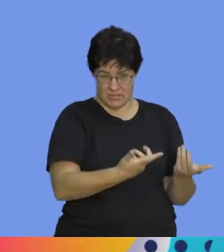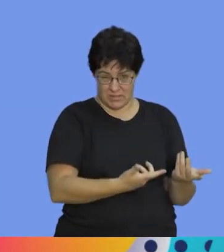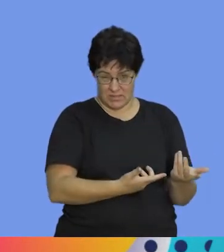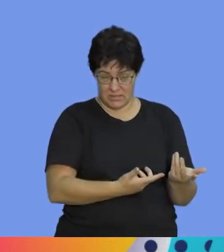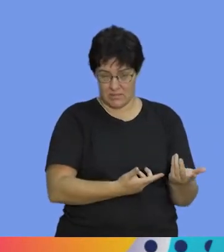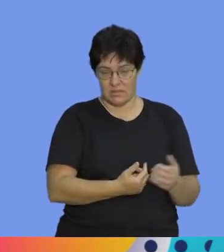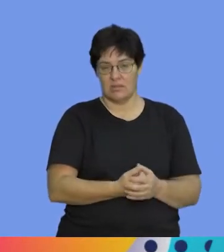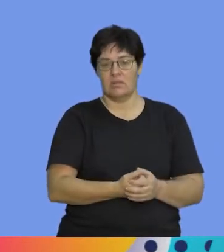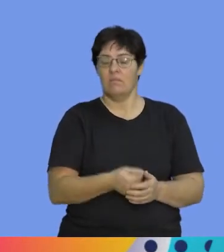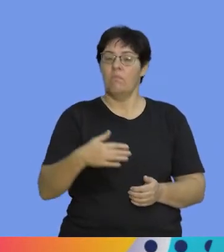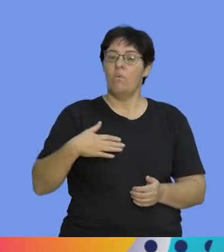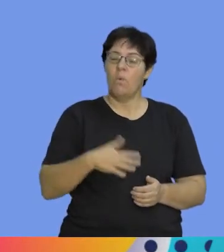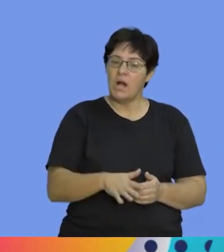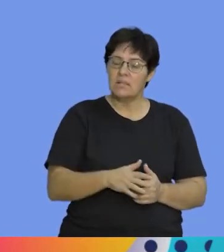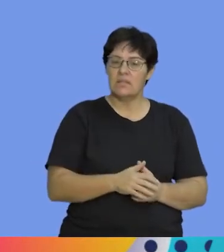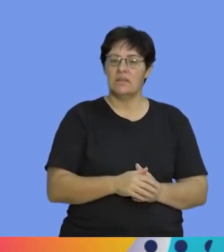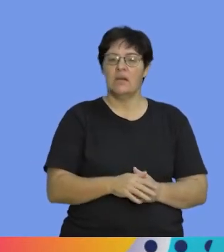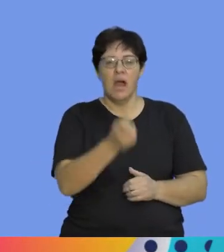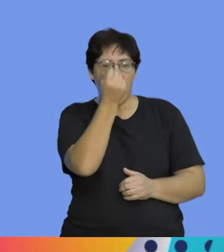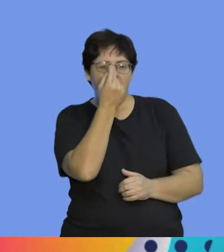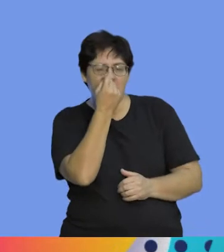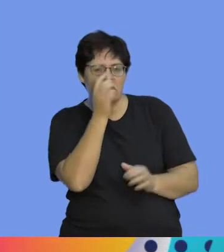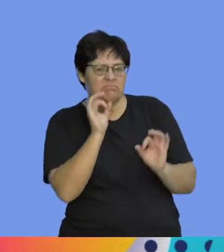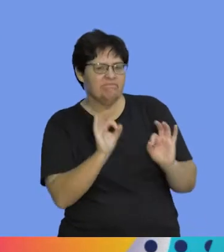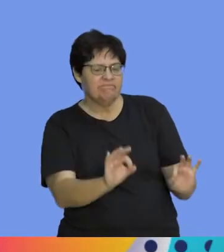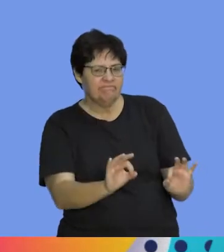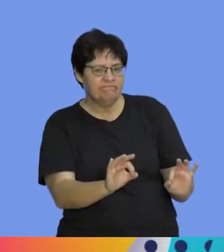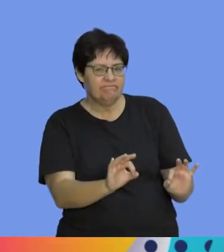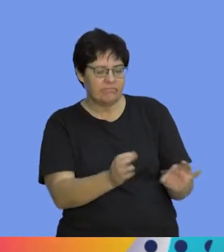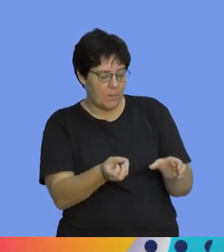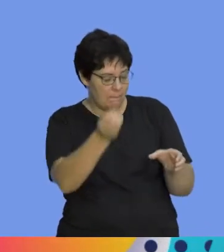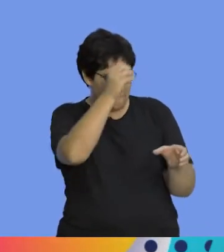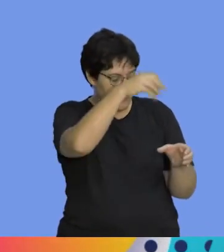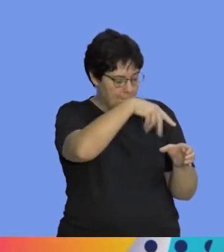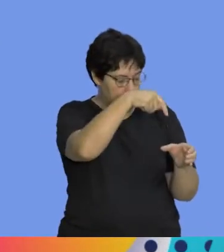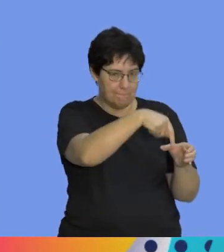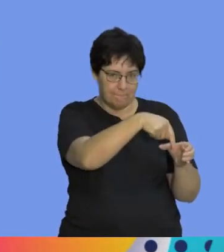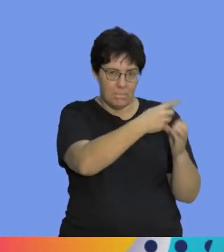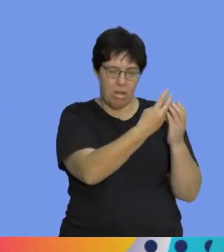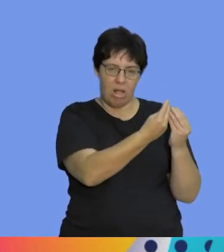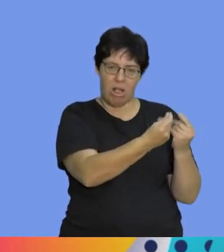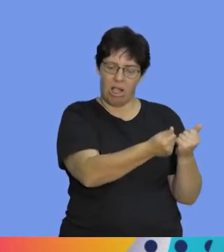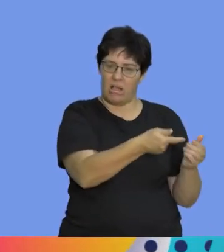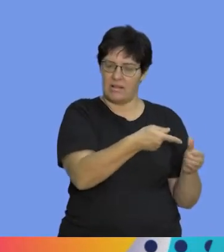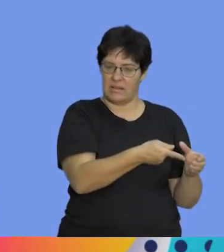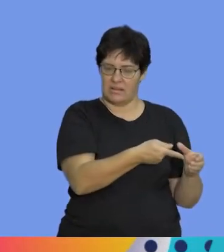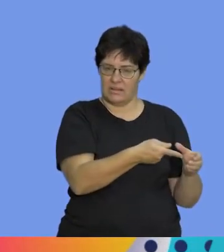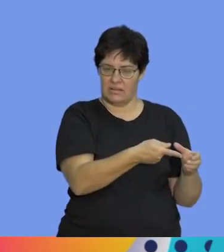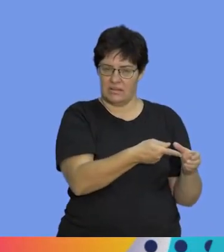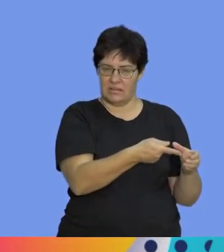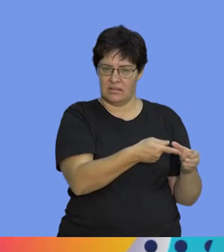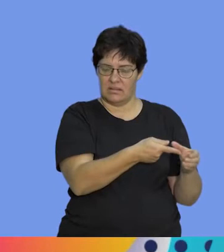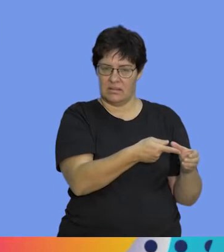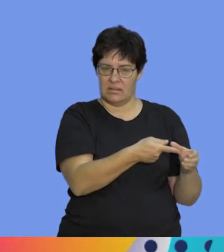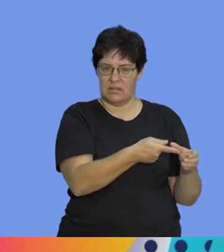So we want to actually understand exactly what happens when a substance dissolves, and then exactly how then